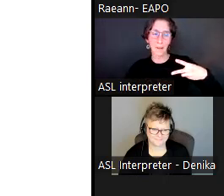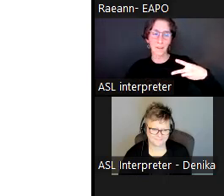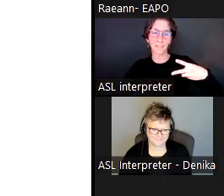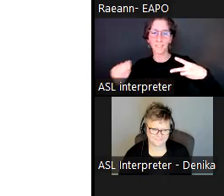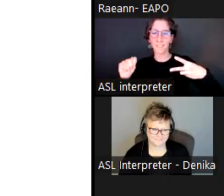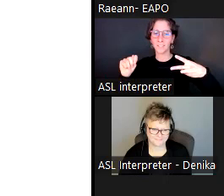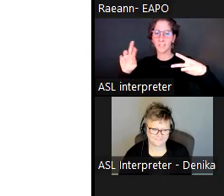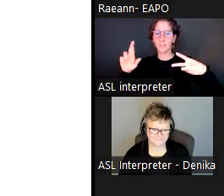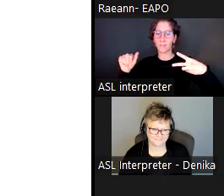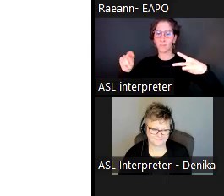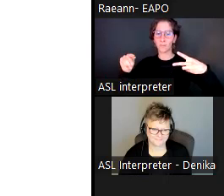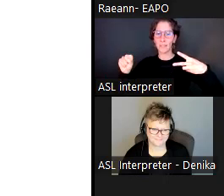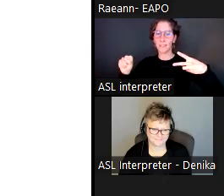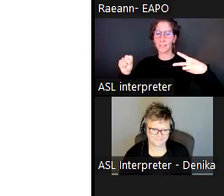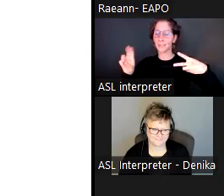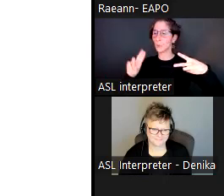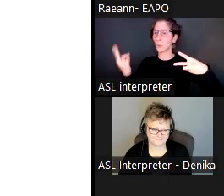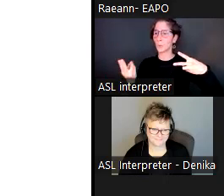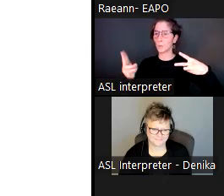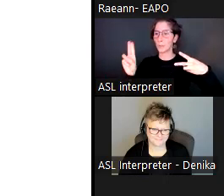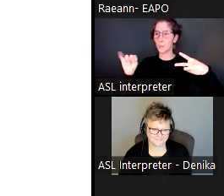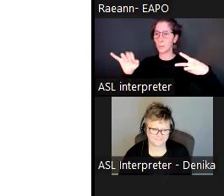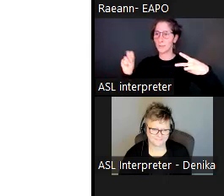and TransUnion.